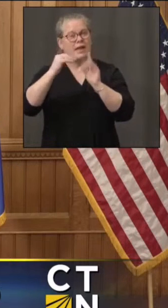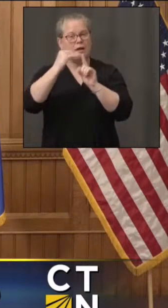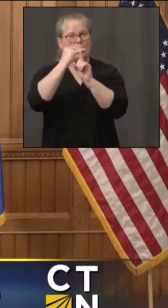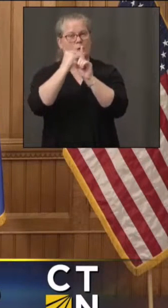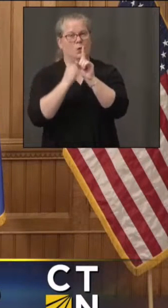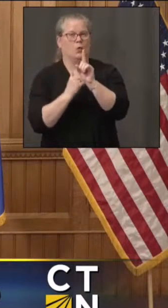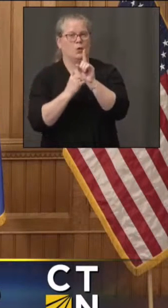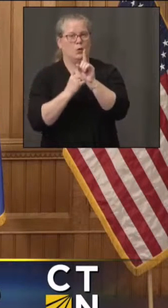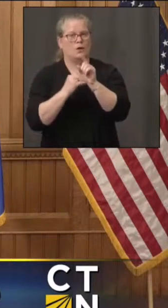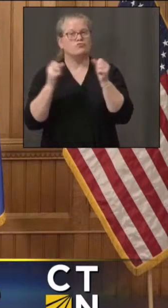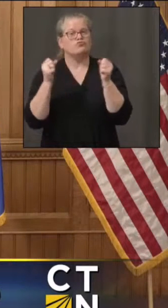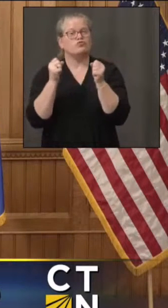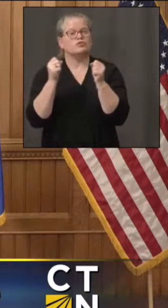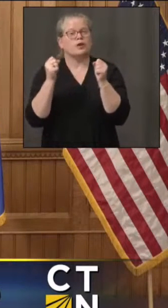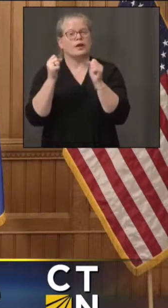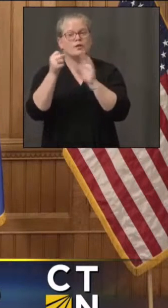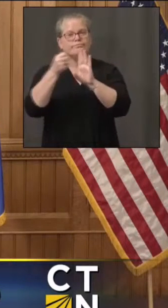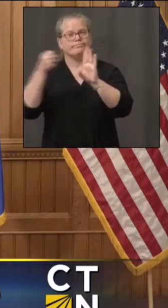done?